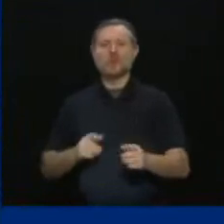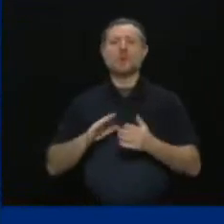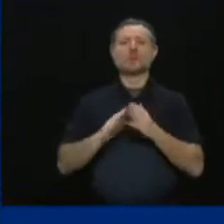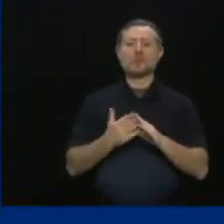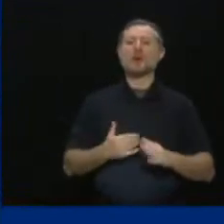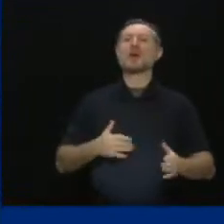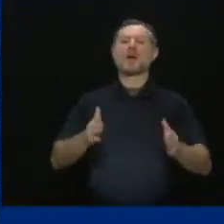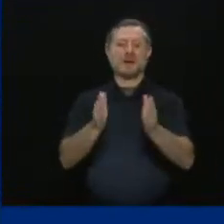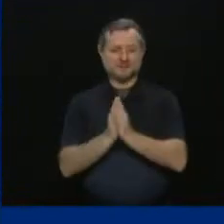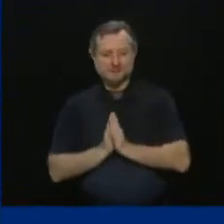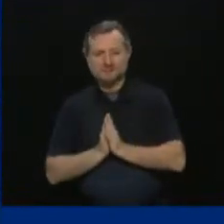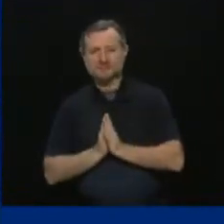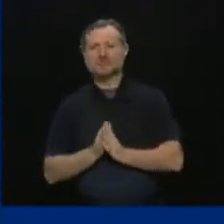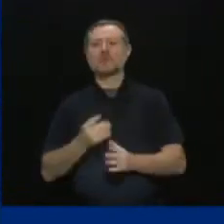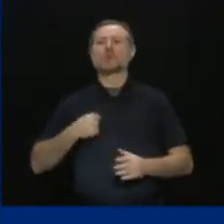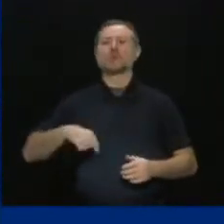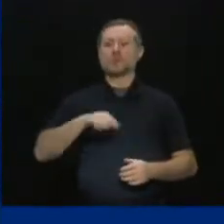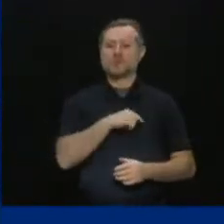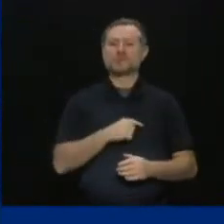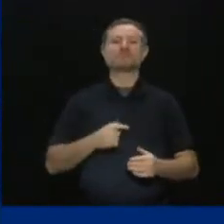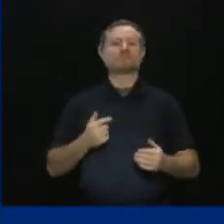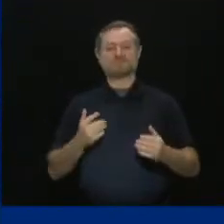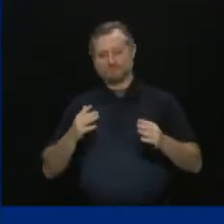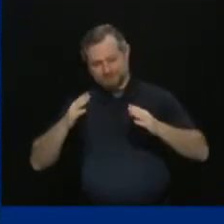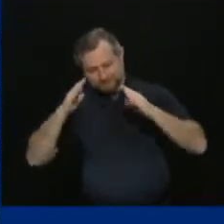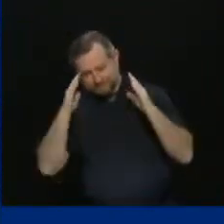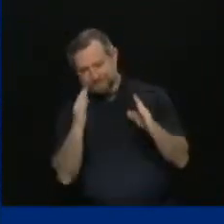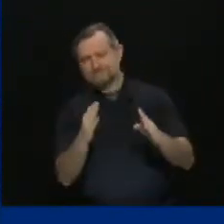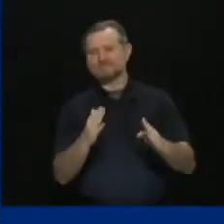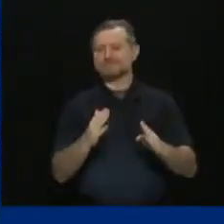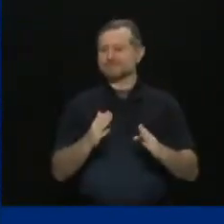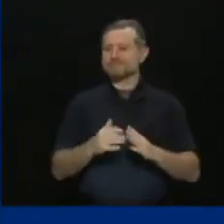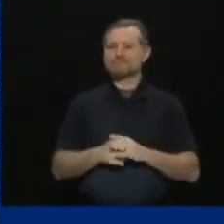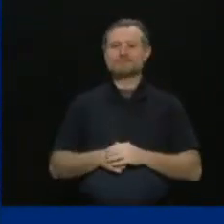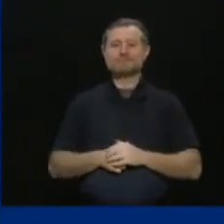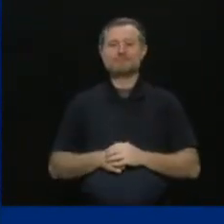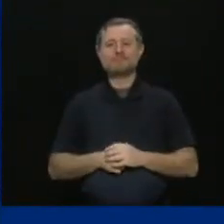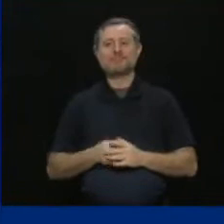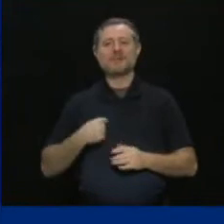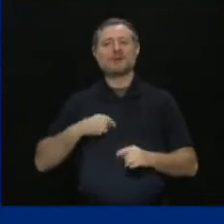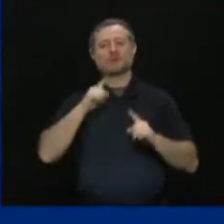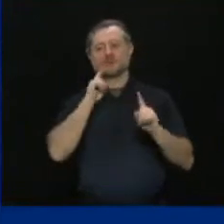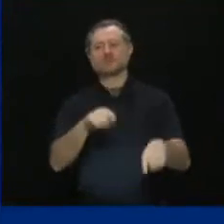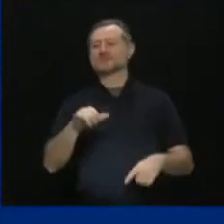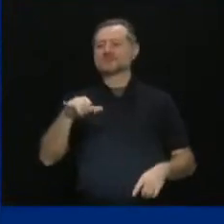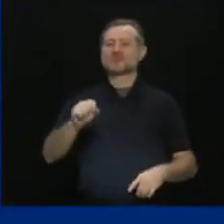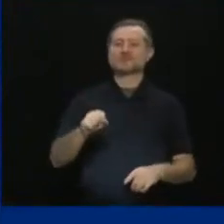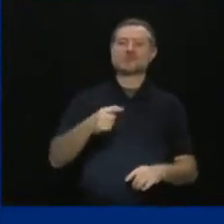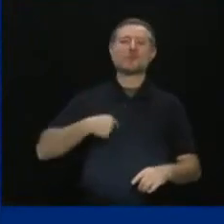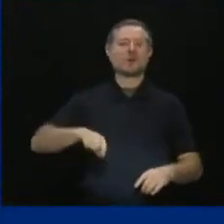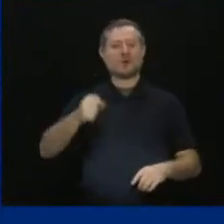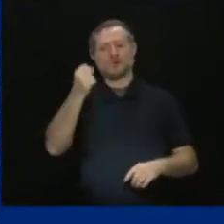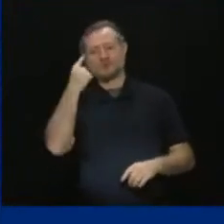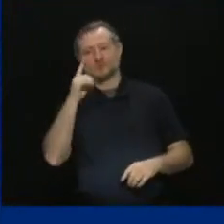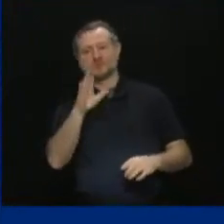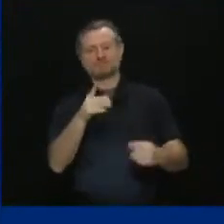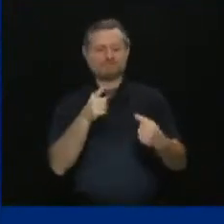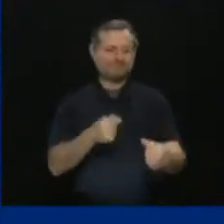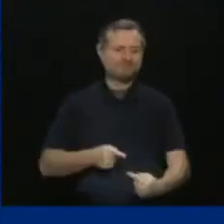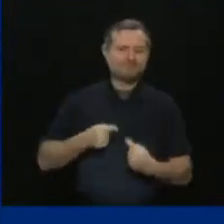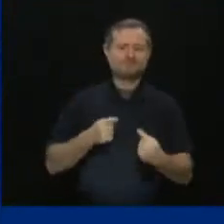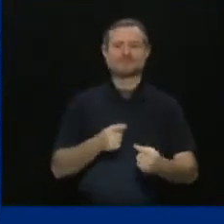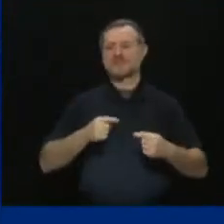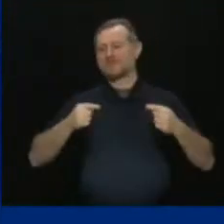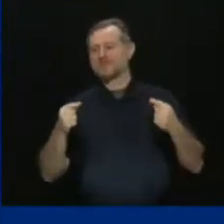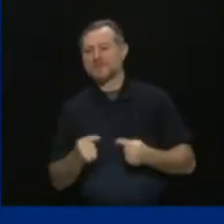receive when you have people who actually do more listening and say, yes, I understand what you're going through, and I understand that there's hope